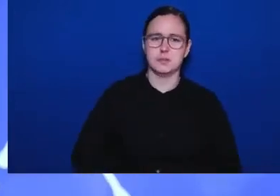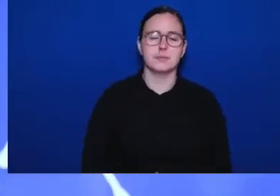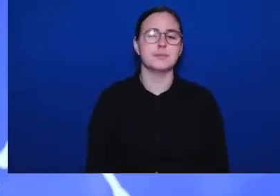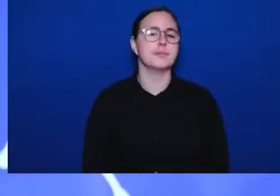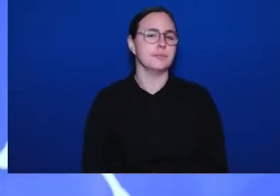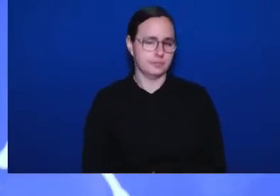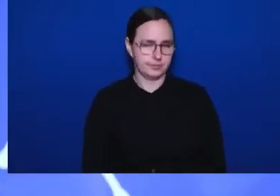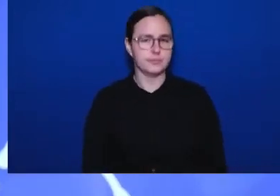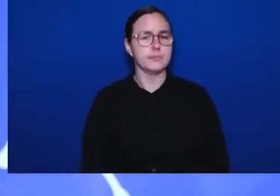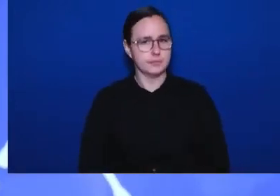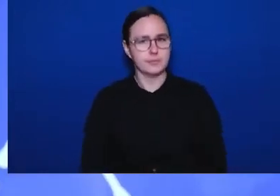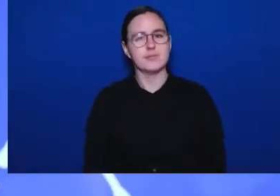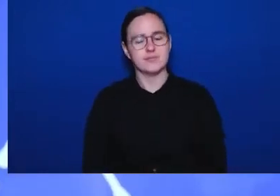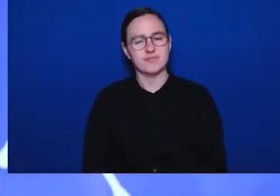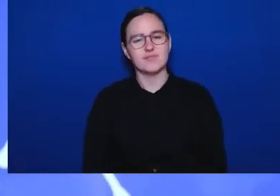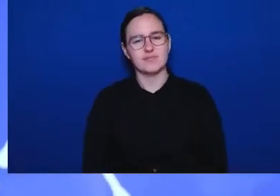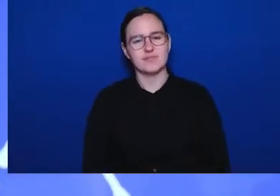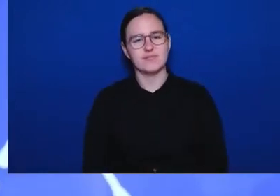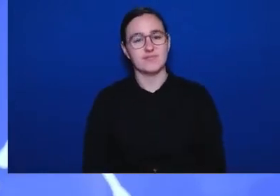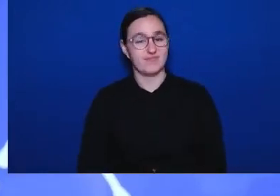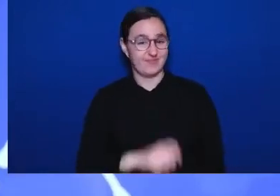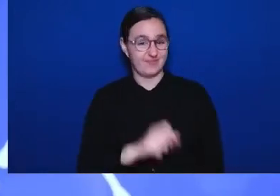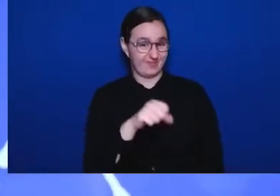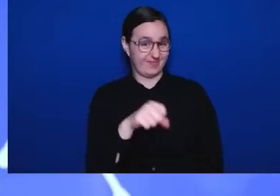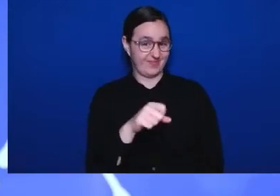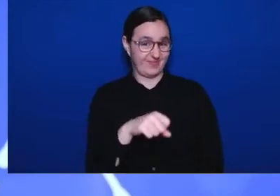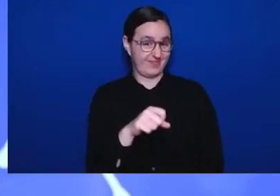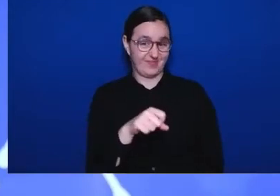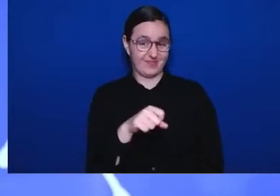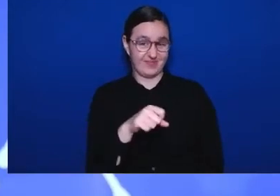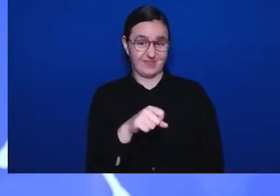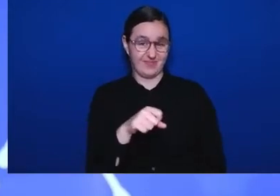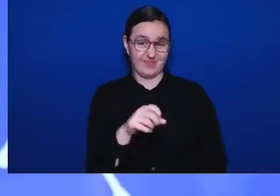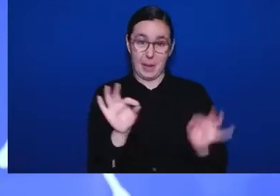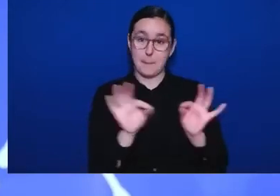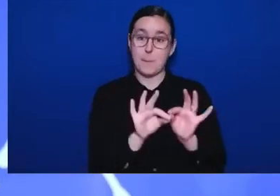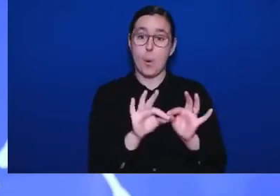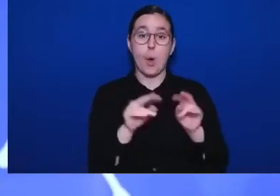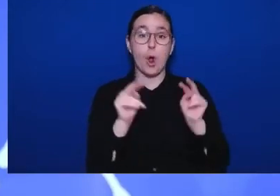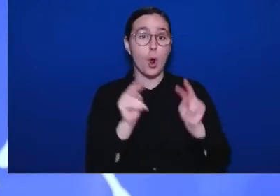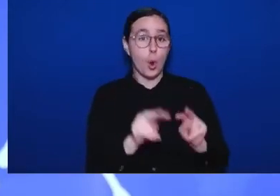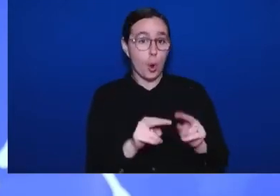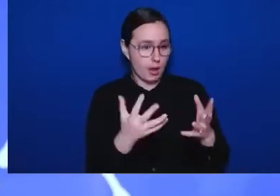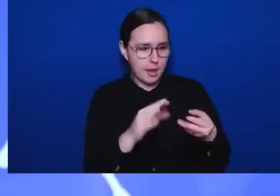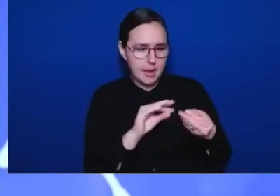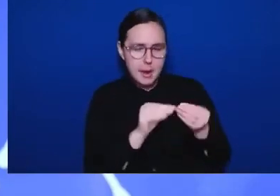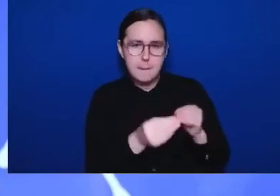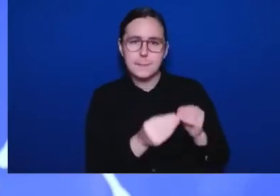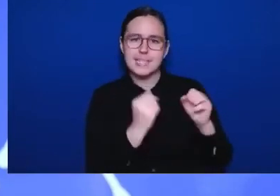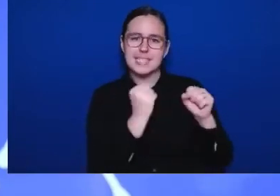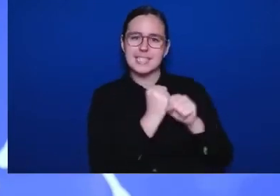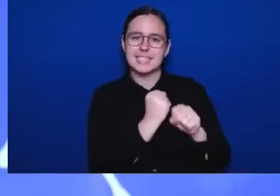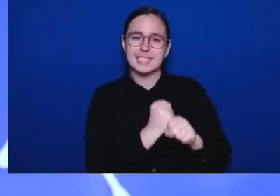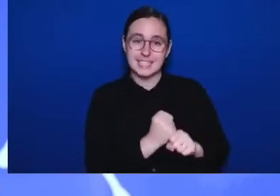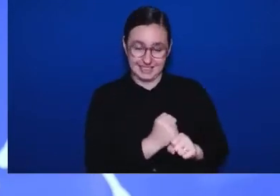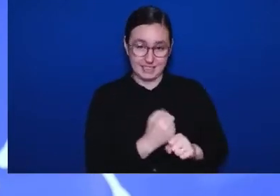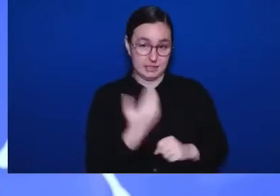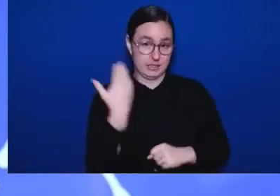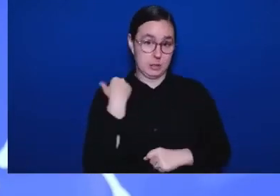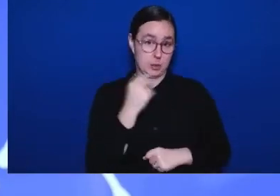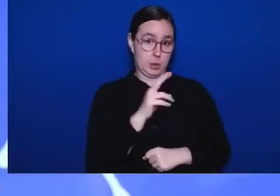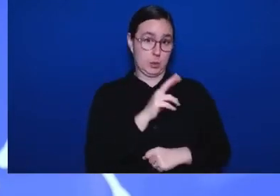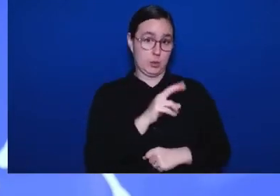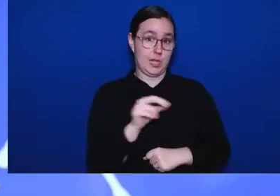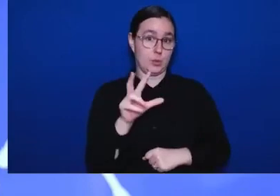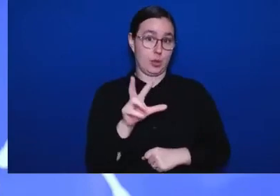understand the numbers. In 2003, there were about 300,000 people in BC without a